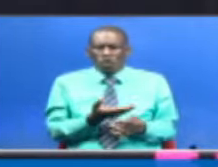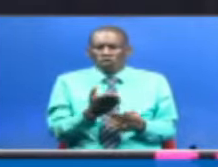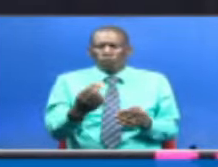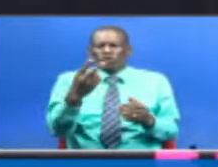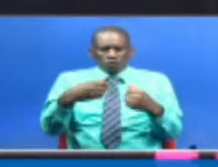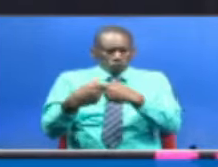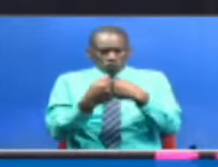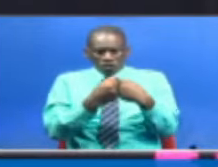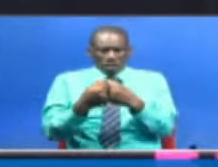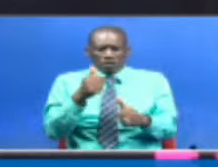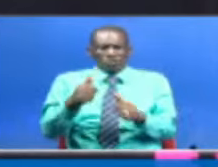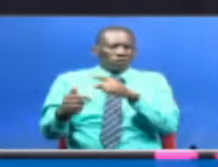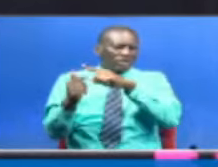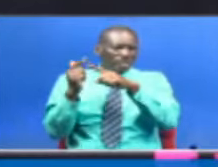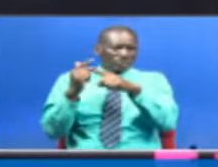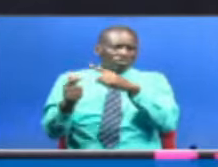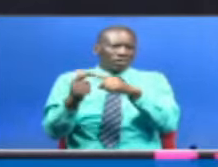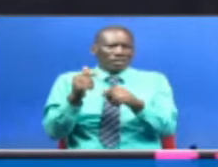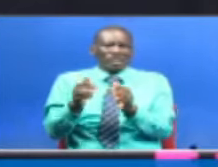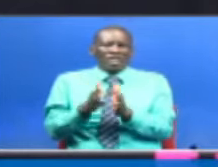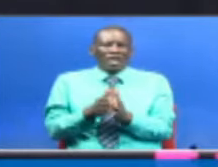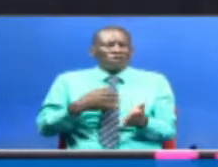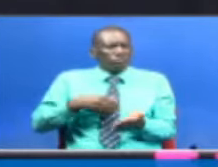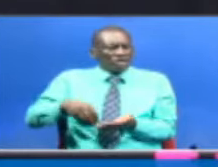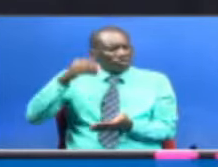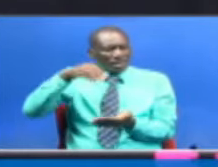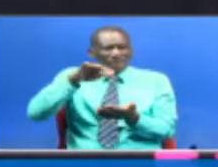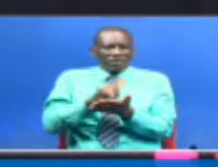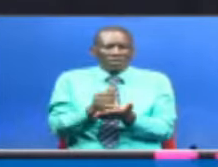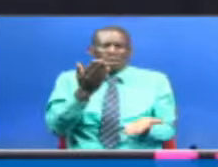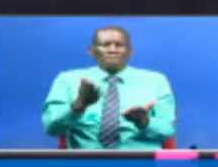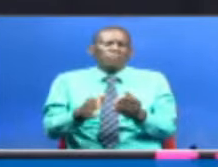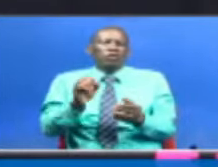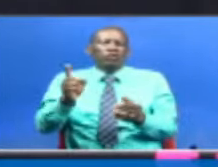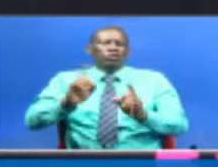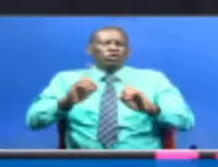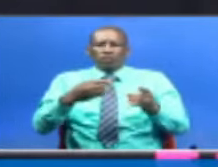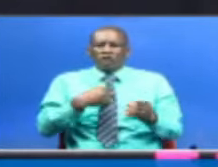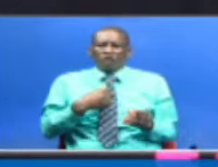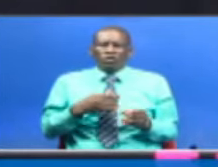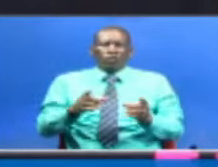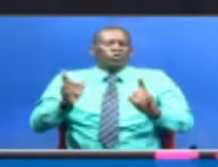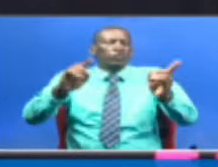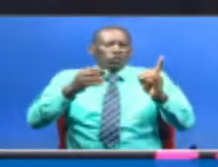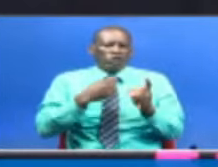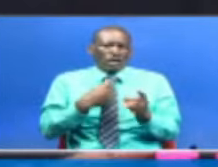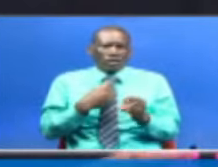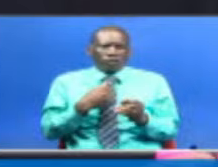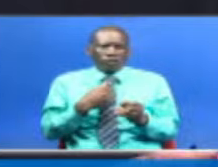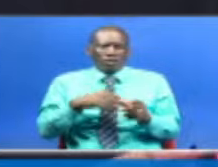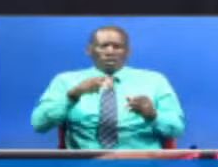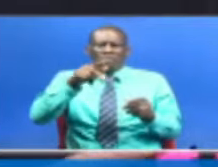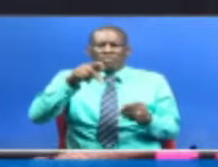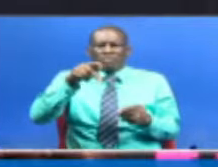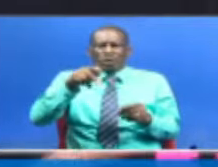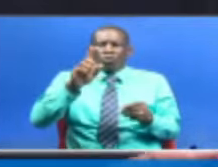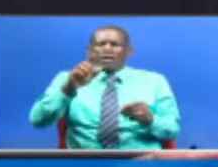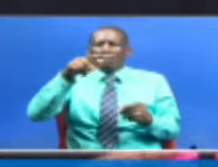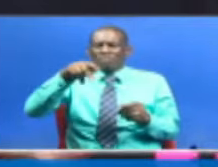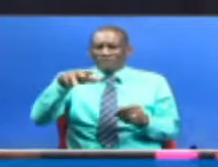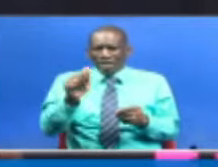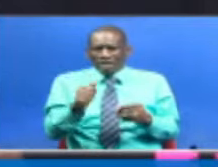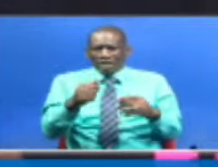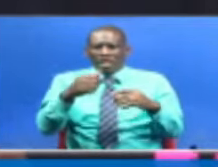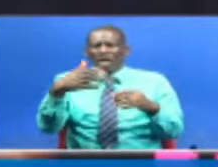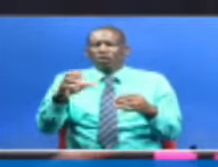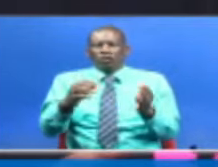that we faced, and we've learned that maybe we should not have a PPA, one PPA out of Uganda